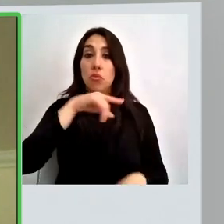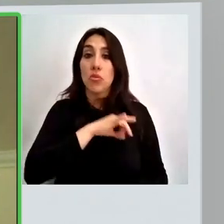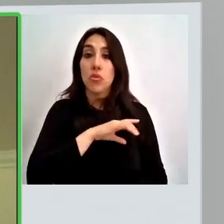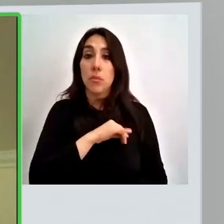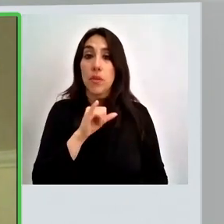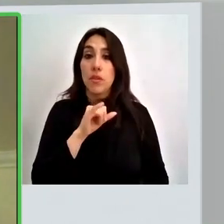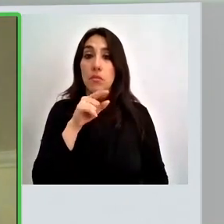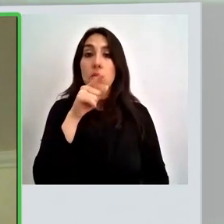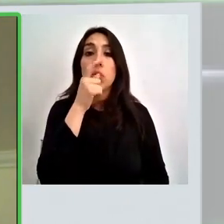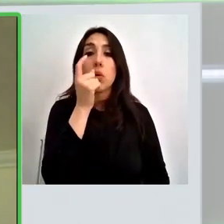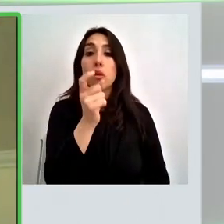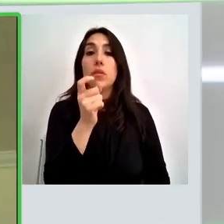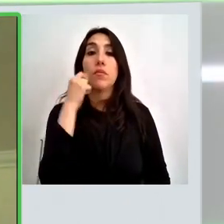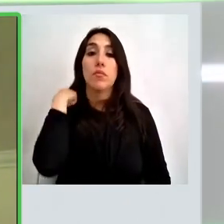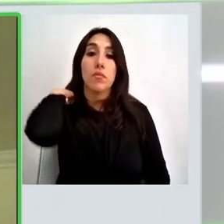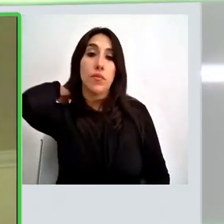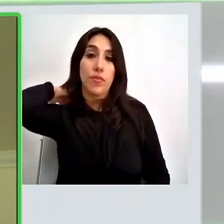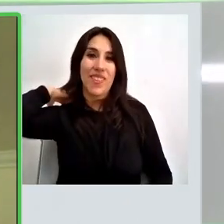And that is so important.